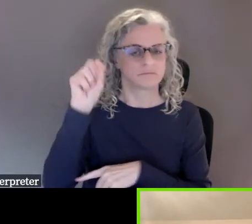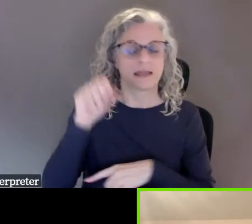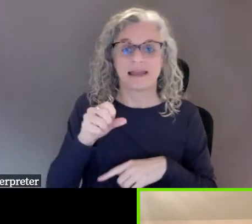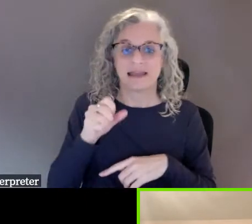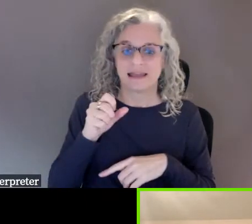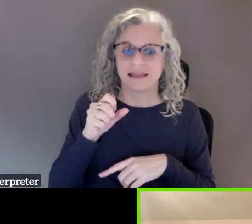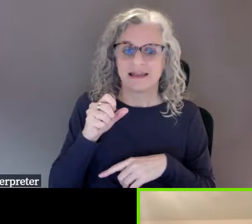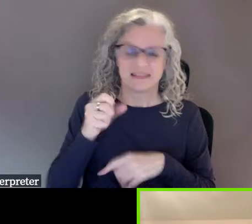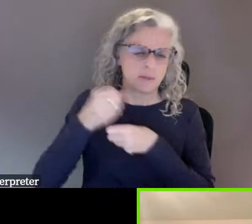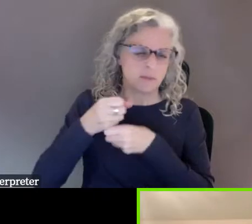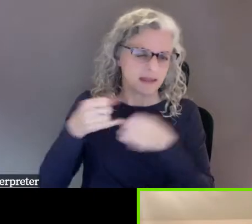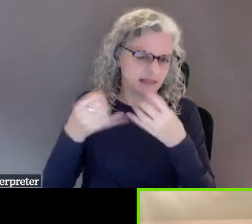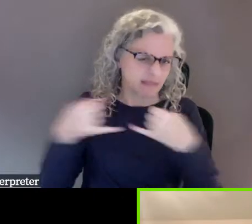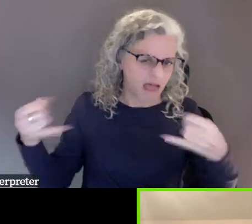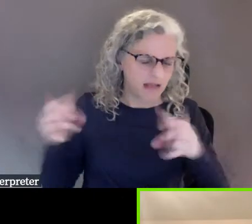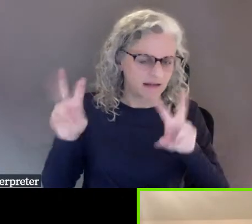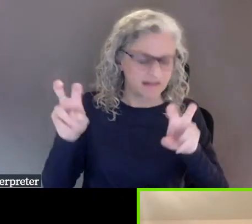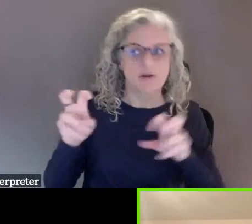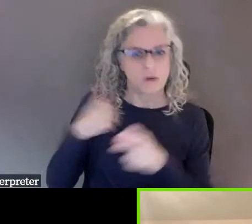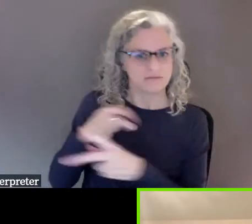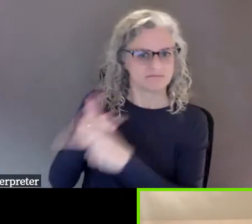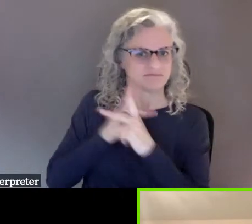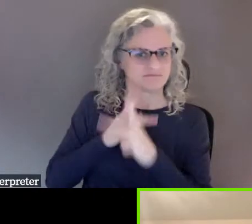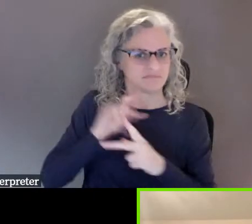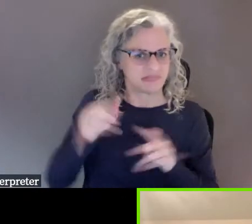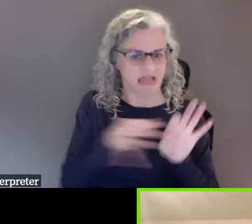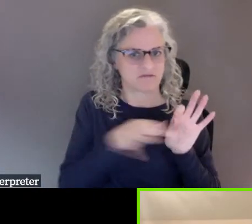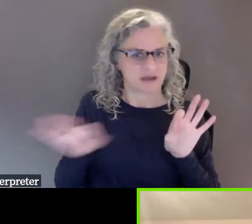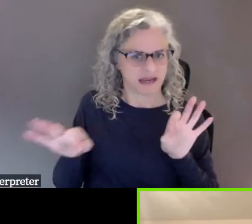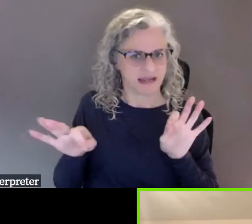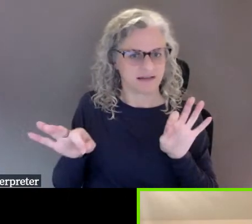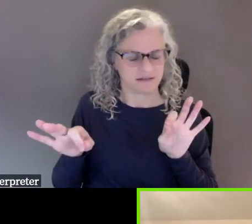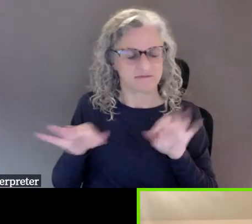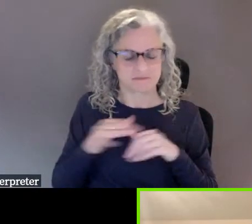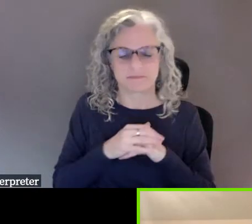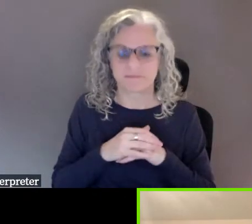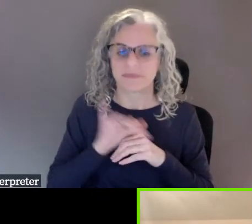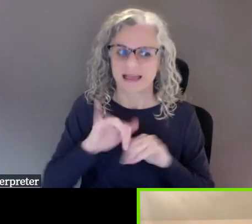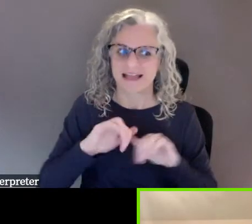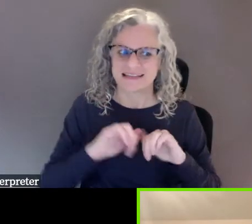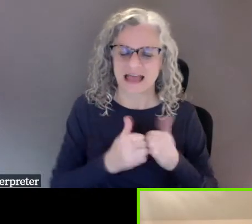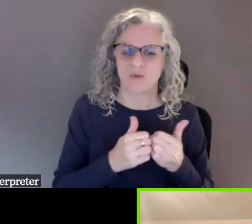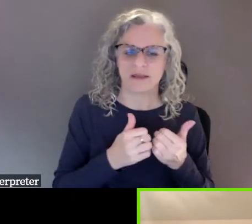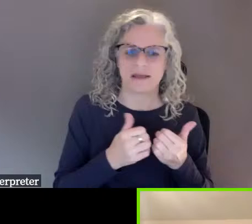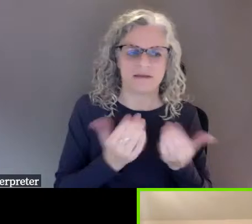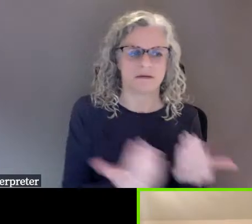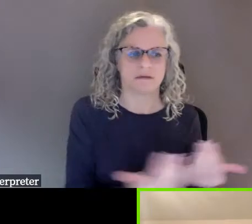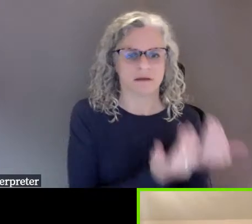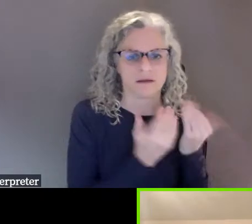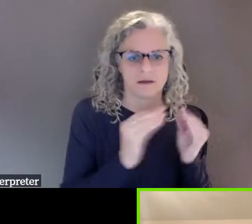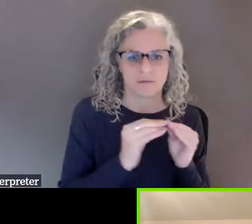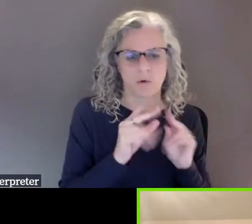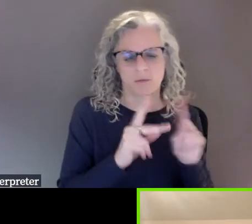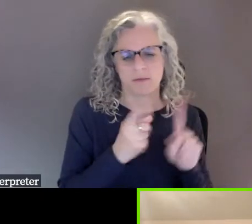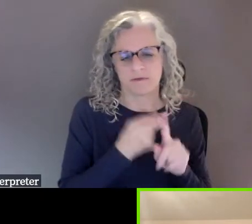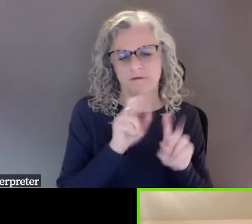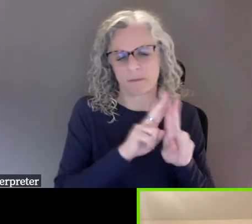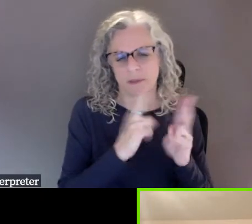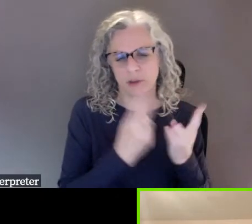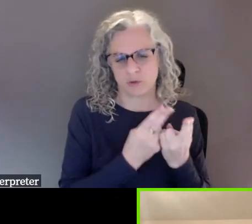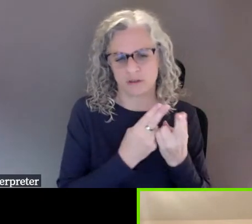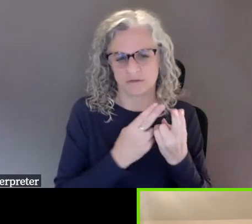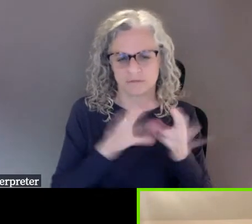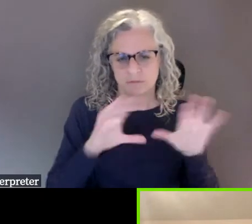And so that is the language we've really used to mobilize a lot of people in the labor union movement. And